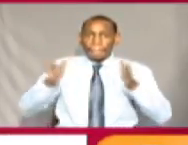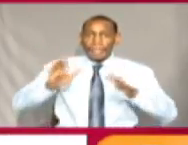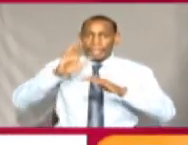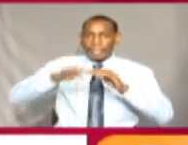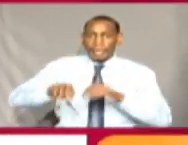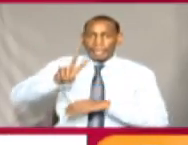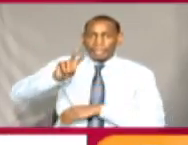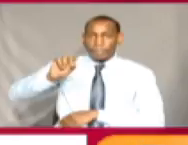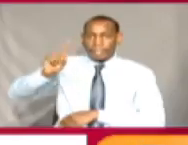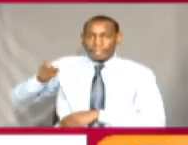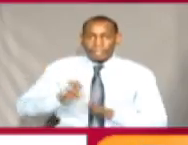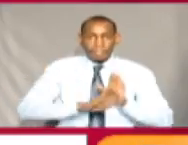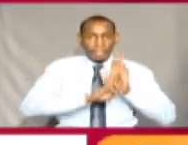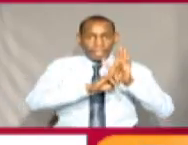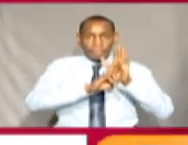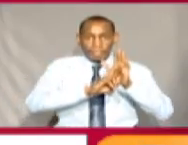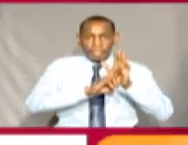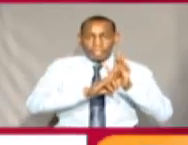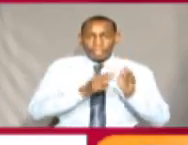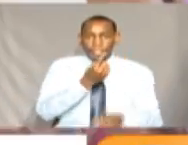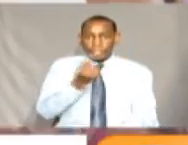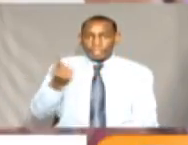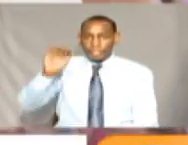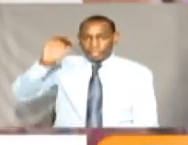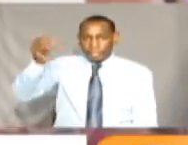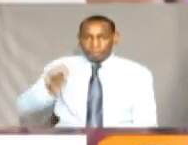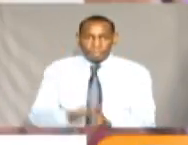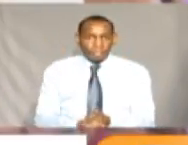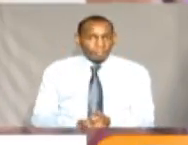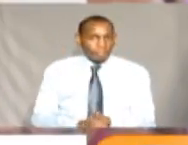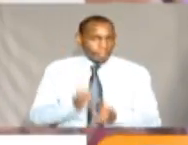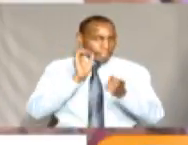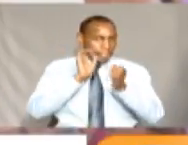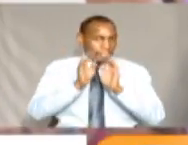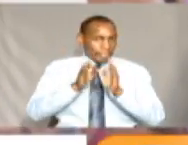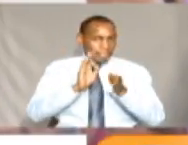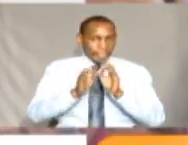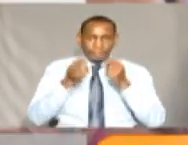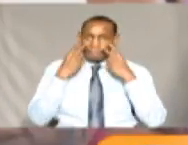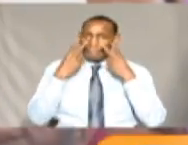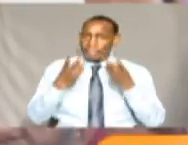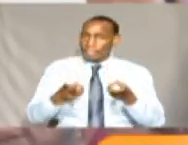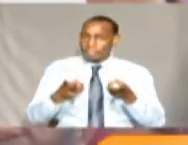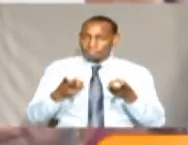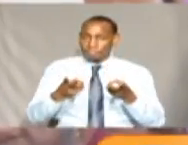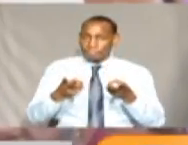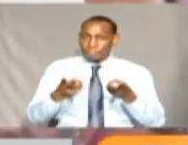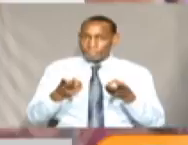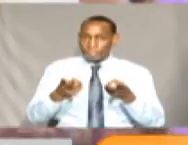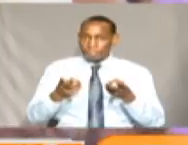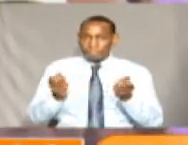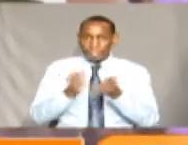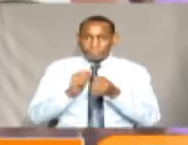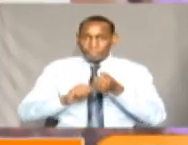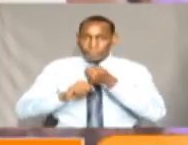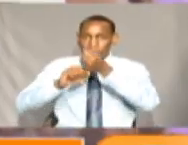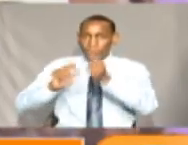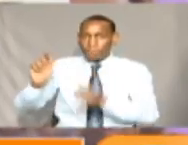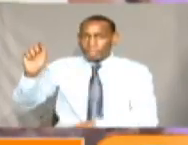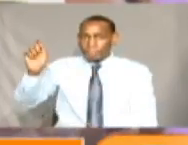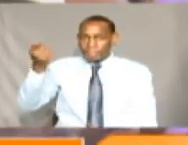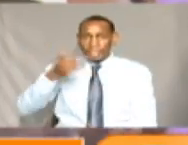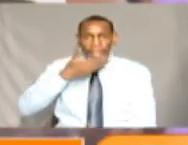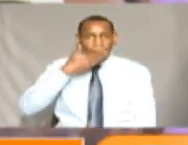20,000 representatives in every single county. Kama unaona you cannot support your president, and the best thing to